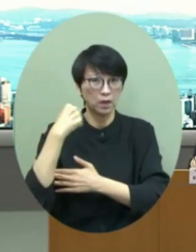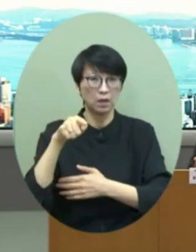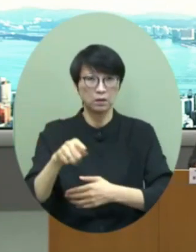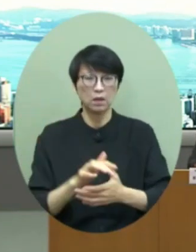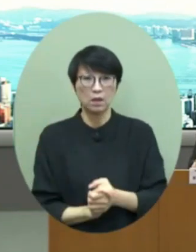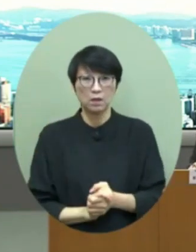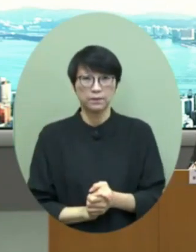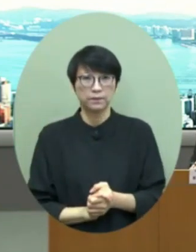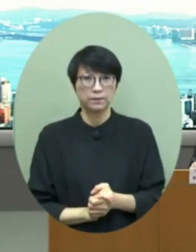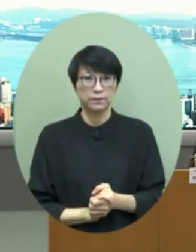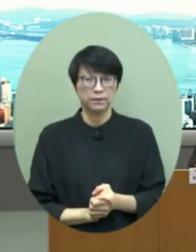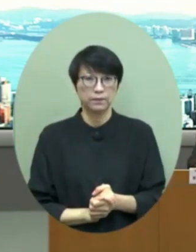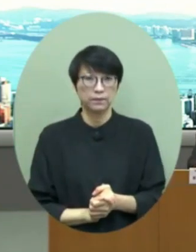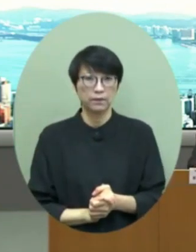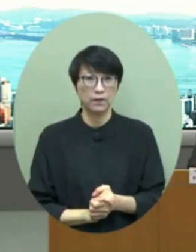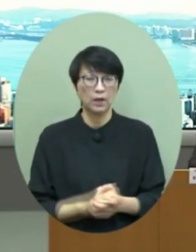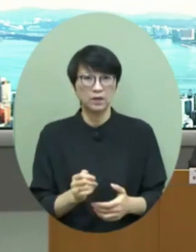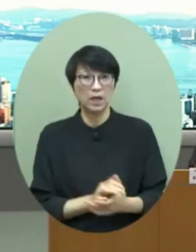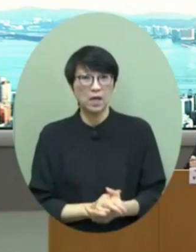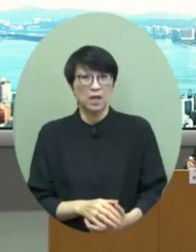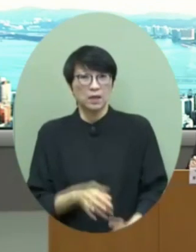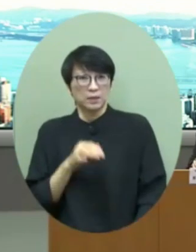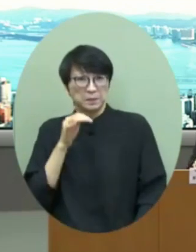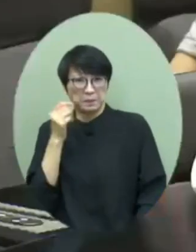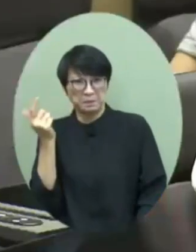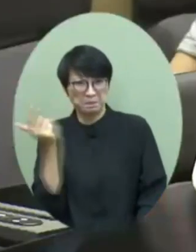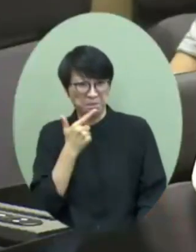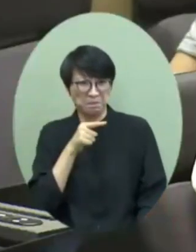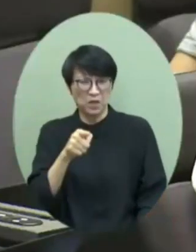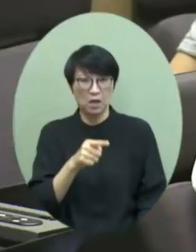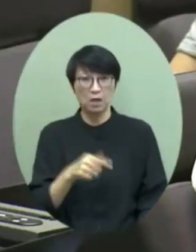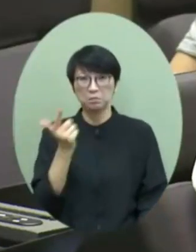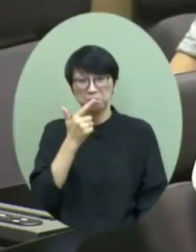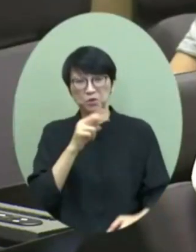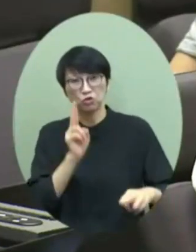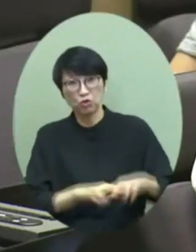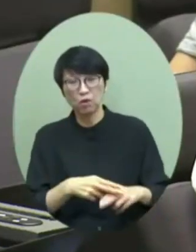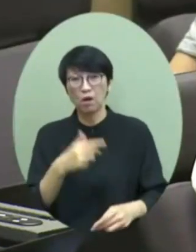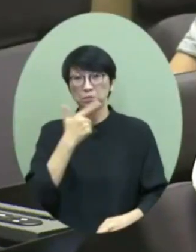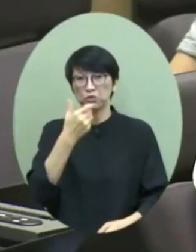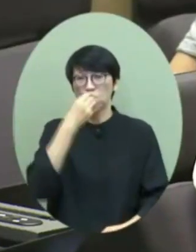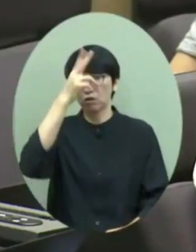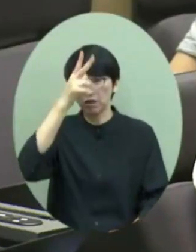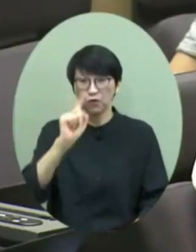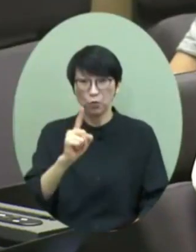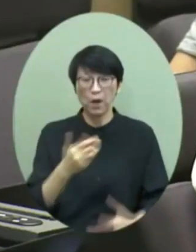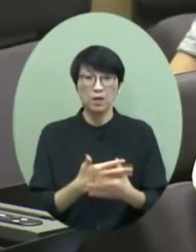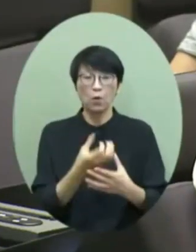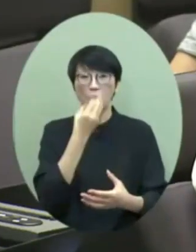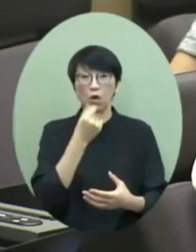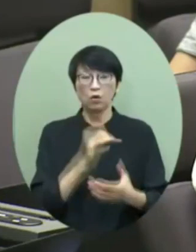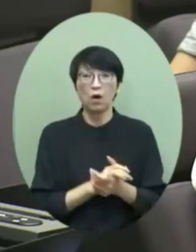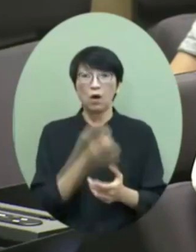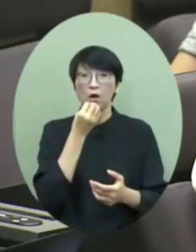First, that is collusion with a foreign country to incite hatred against the